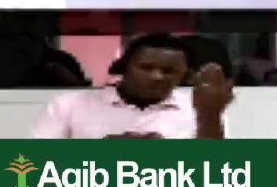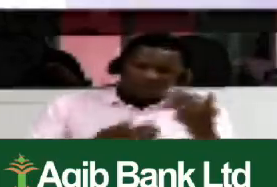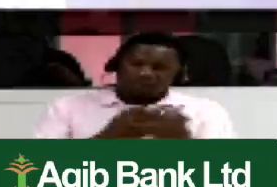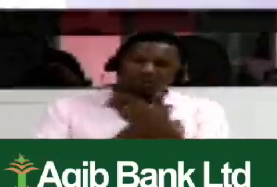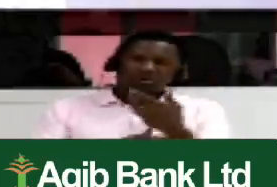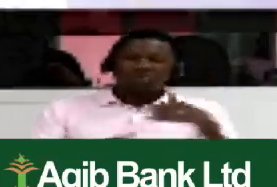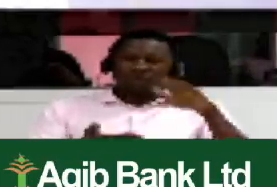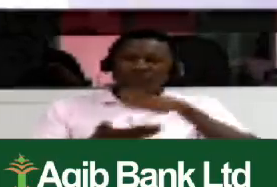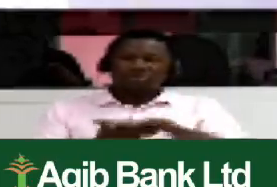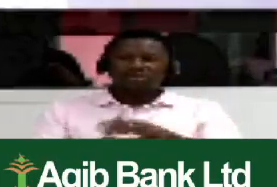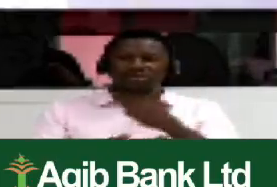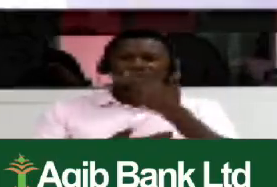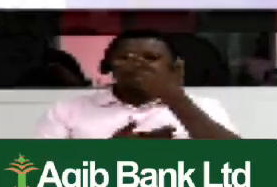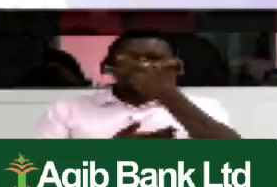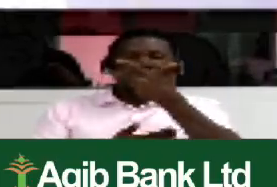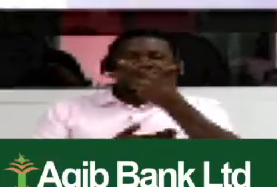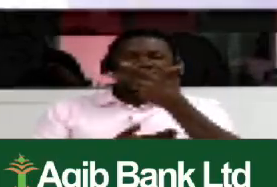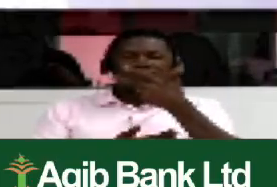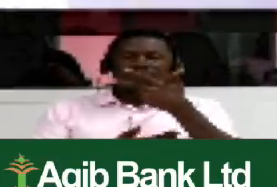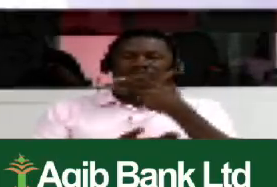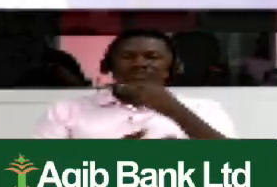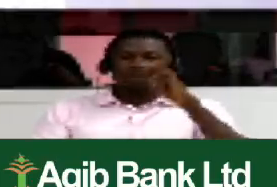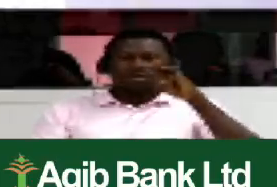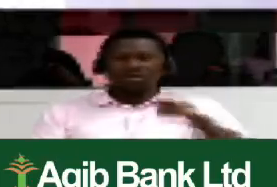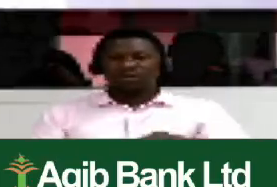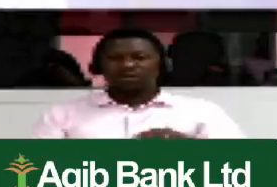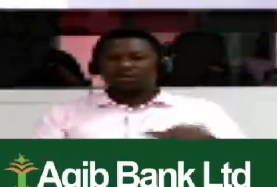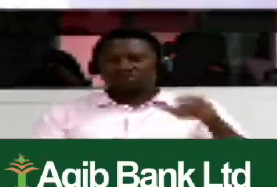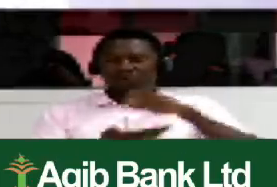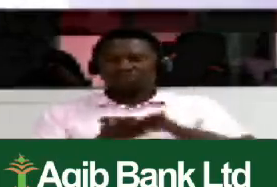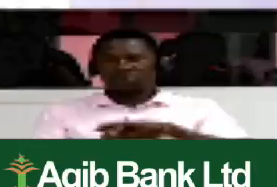of March, on Thursday. He left the house early